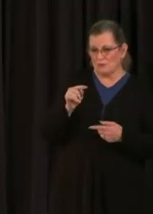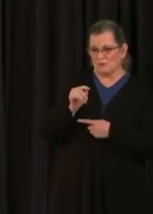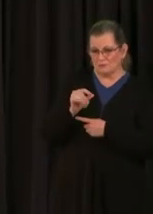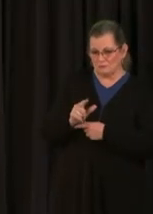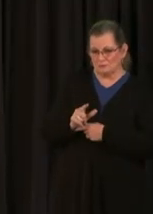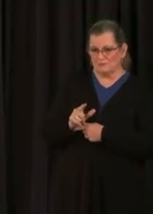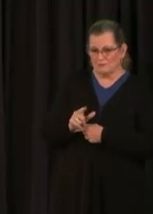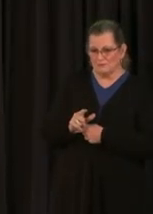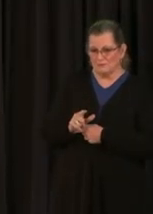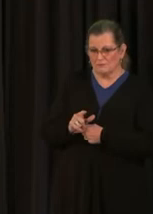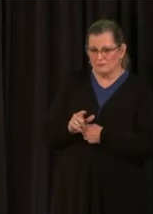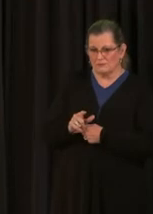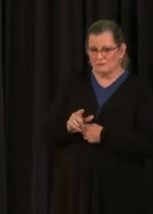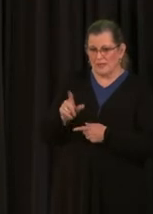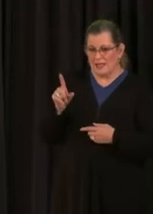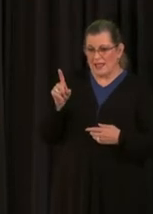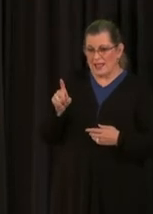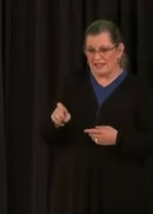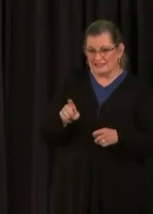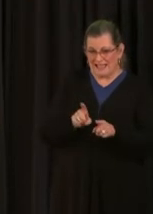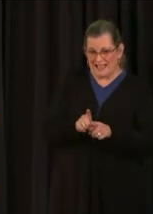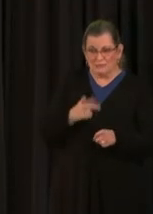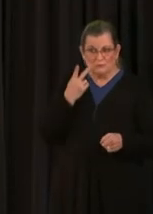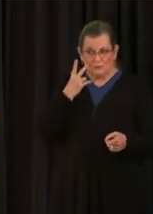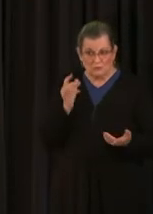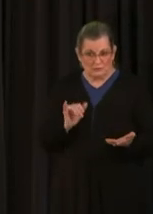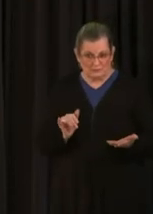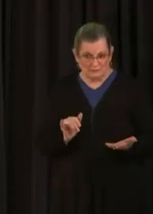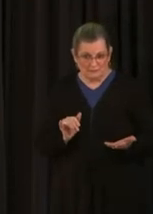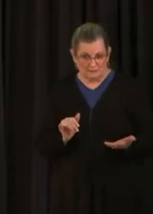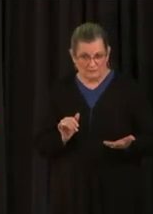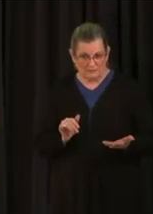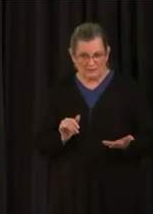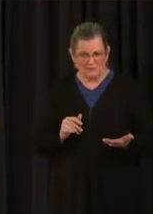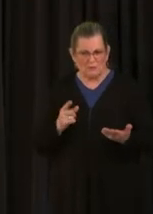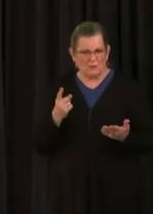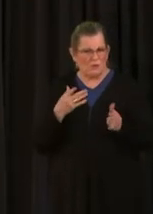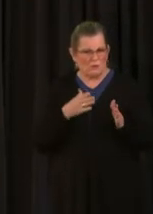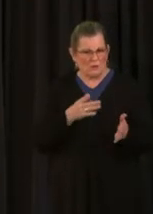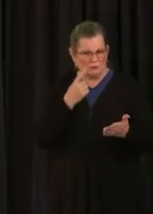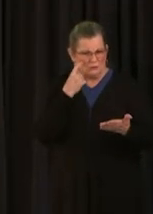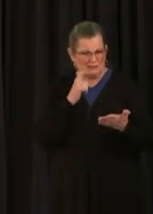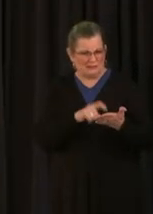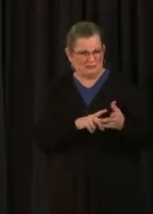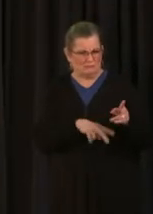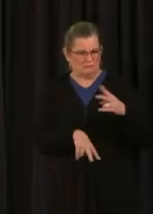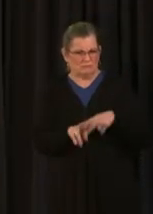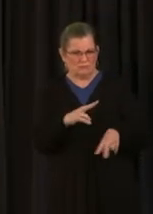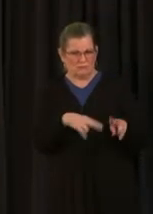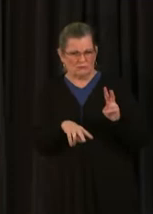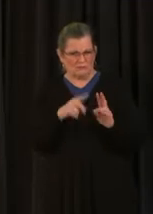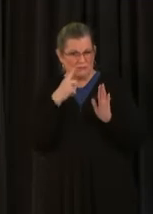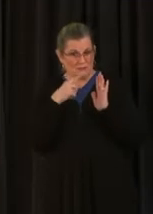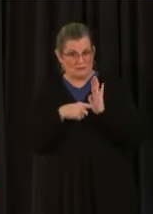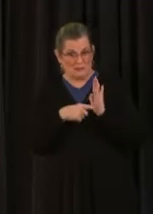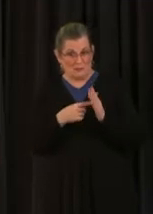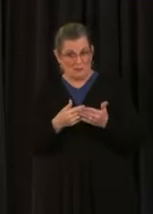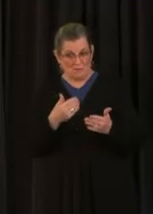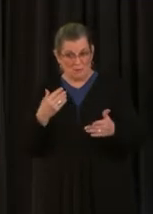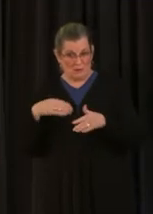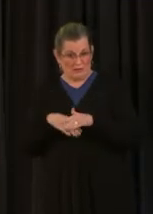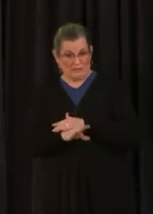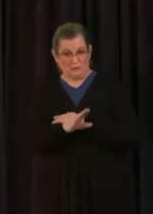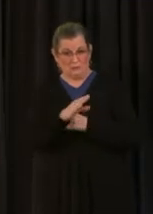Look protocol before students arrive on campus. This is one way that we can monitor for symptoms before